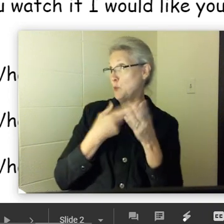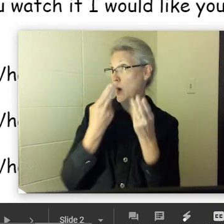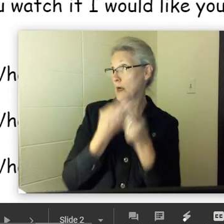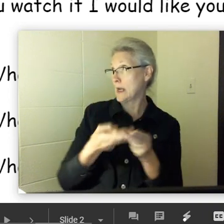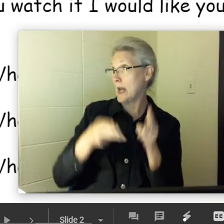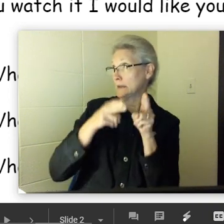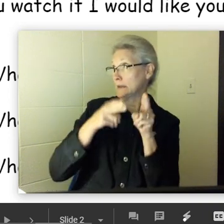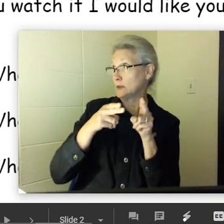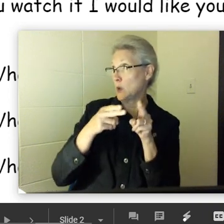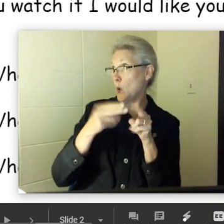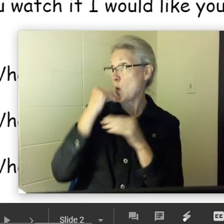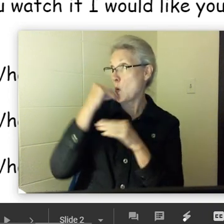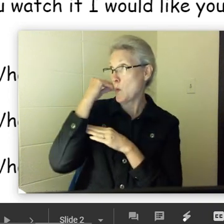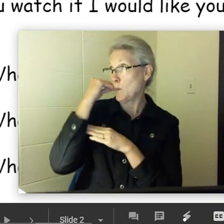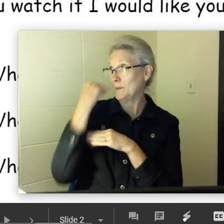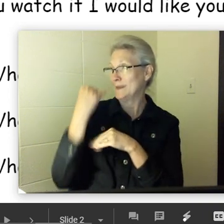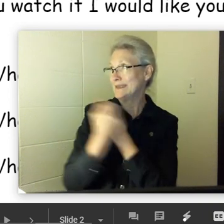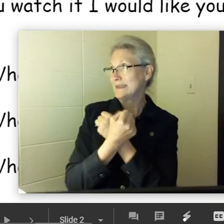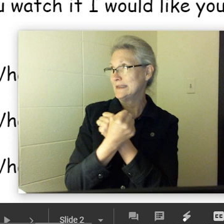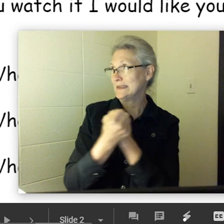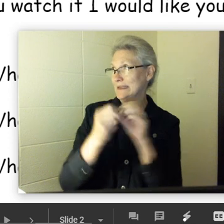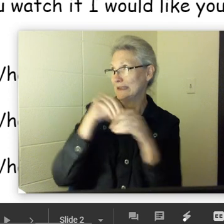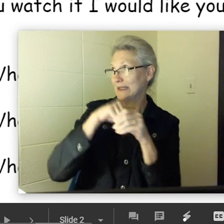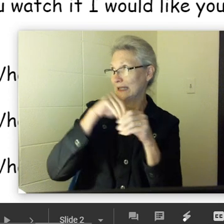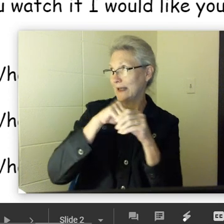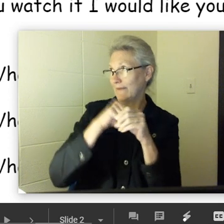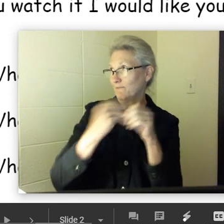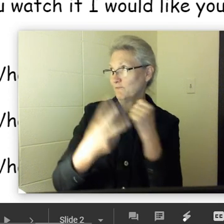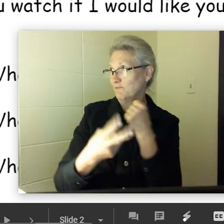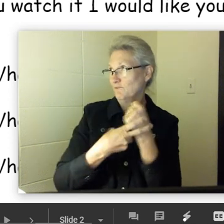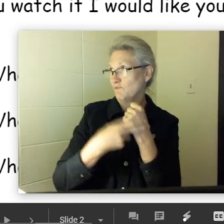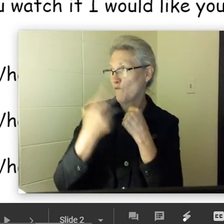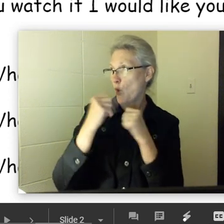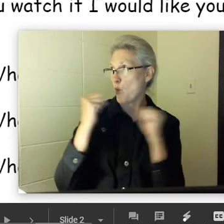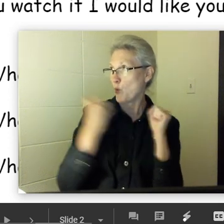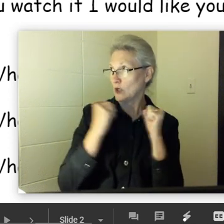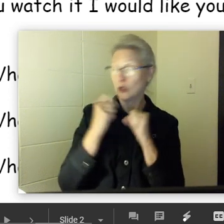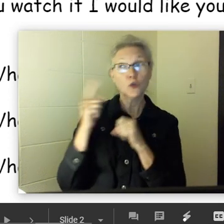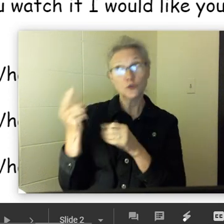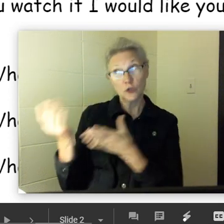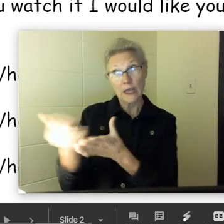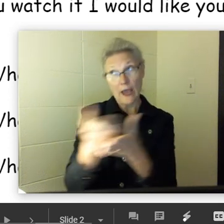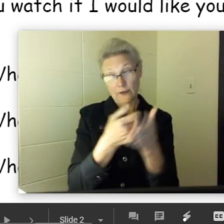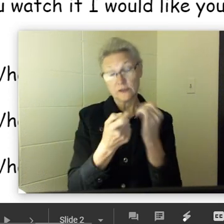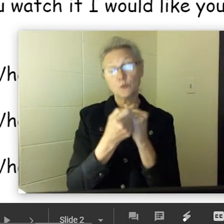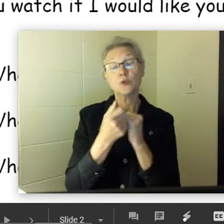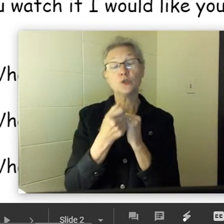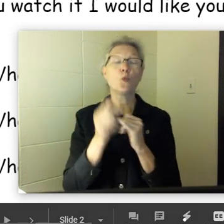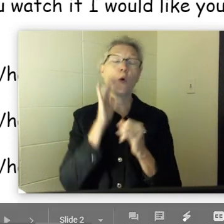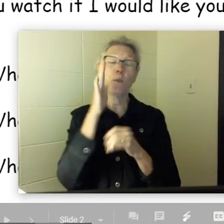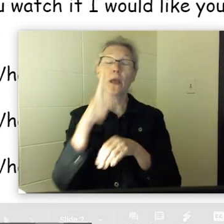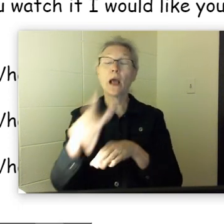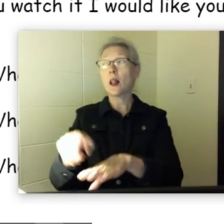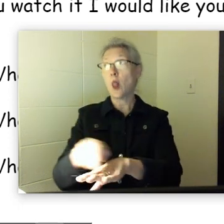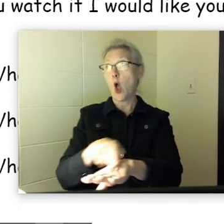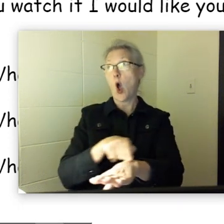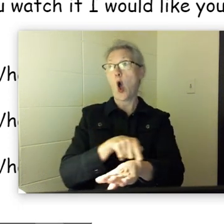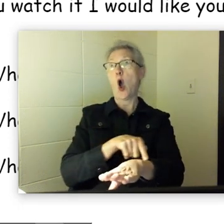one of the ants. "You should gather some wheat too. It's going to be a long winter with lots of snow."